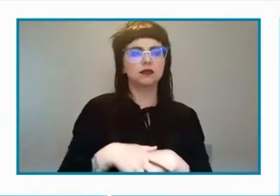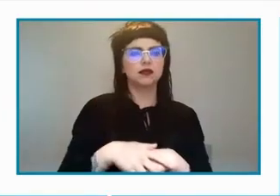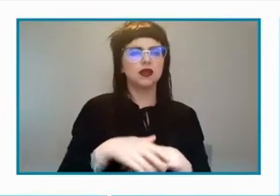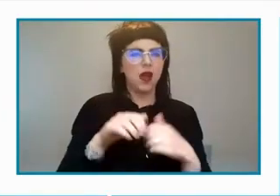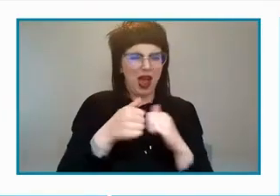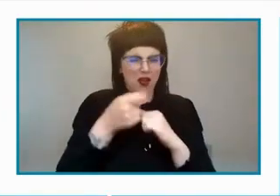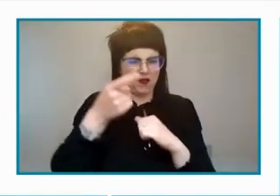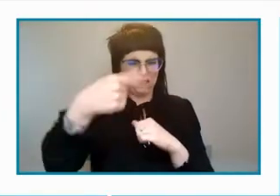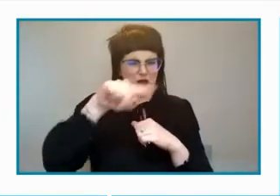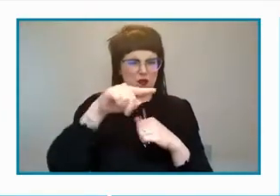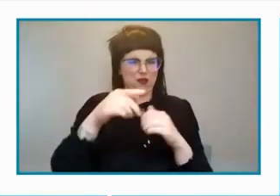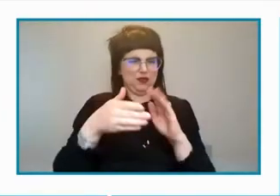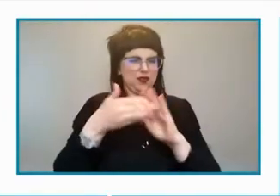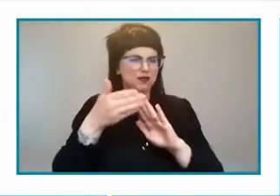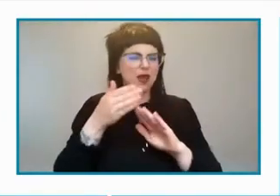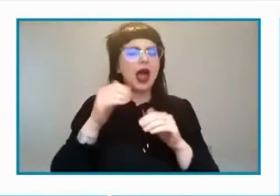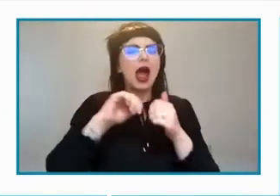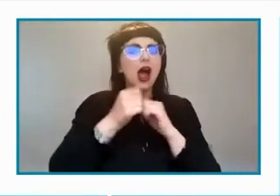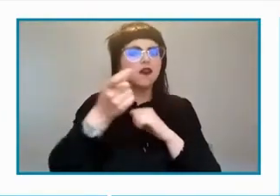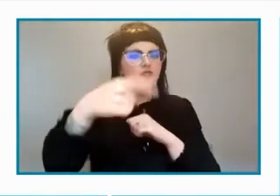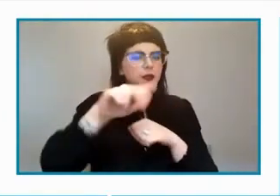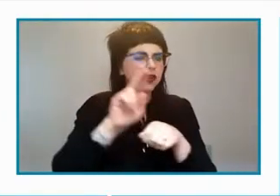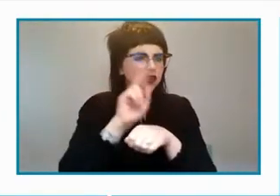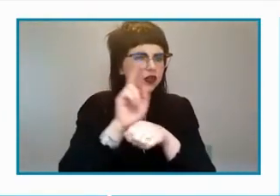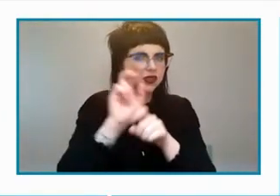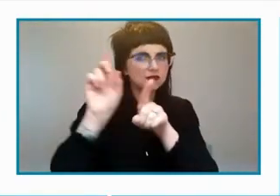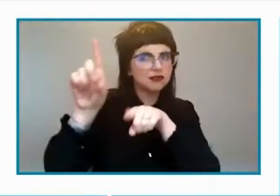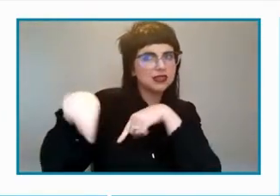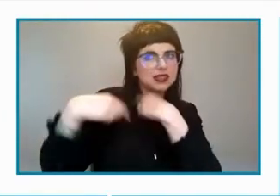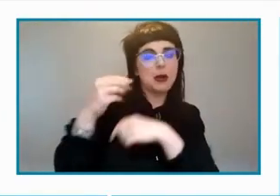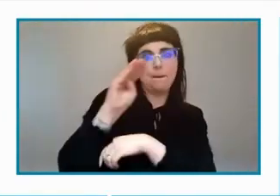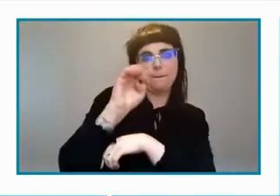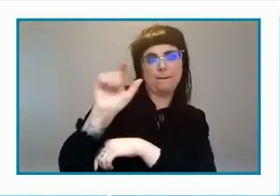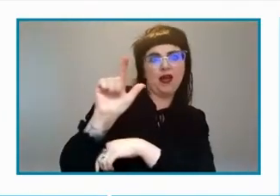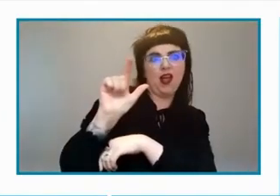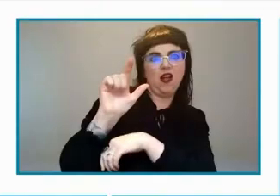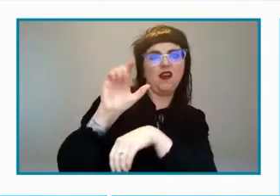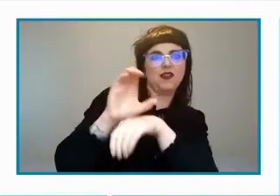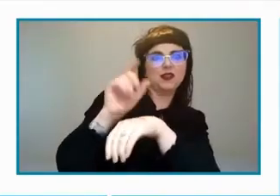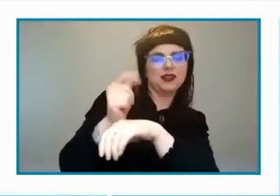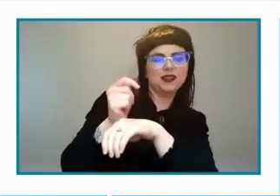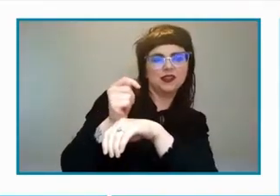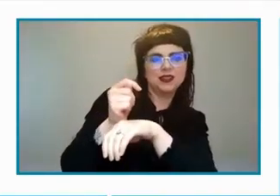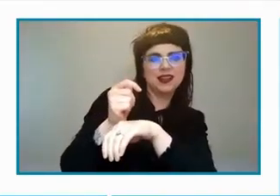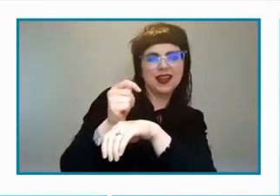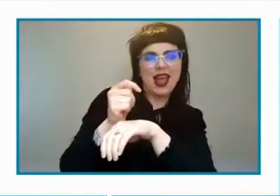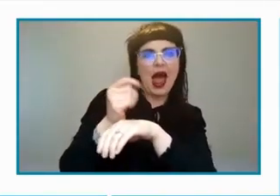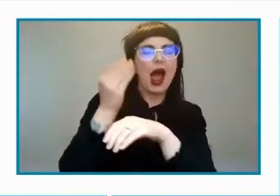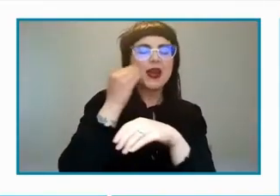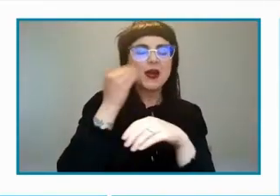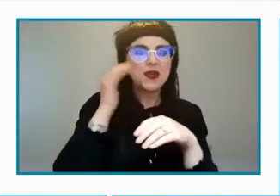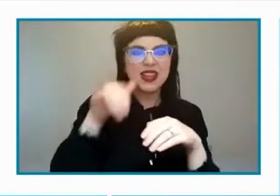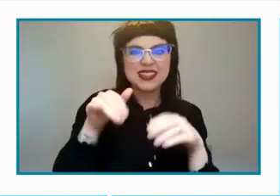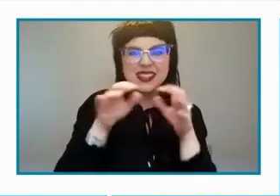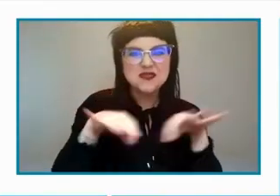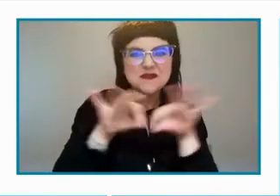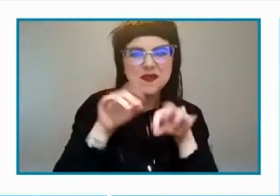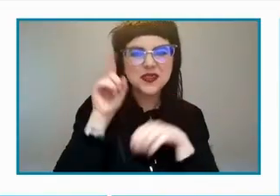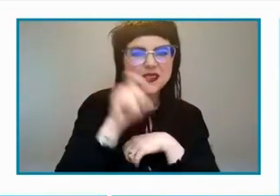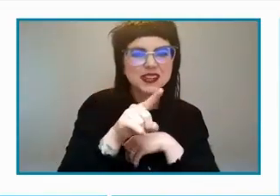logic model since completing the MEL consultations? The $1 million question. Are these helpful to you?